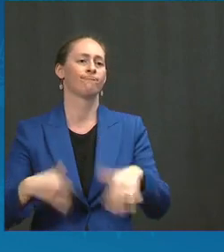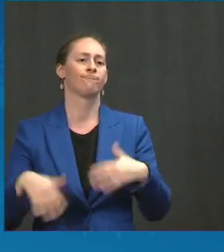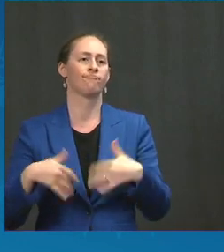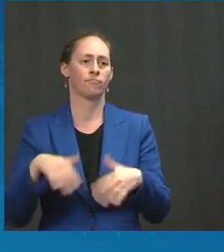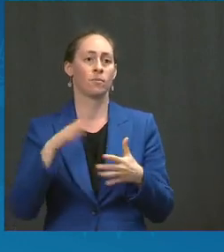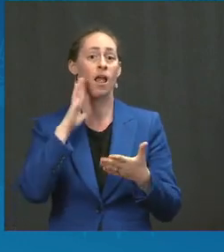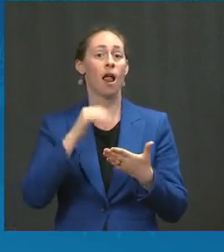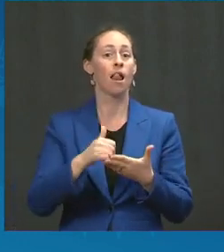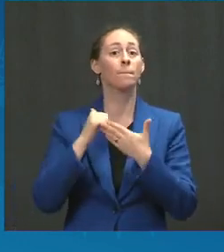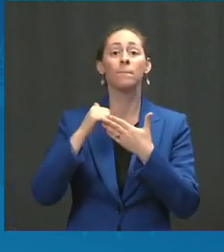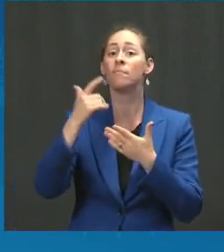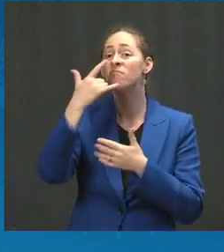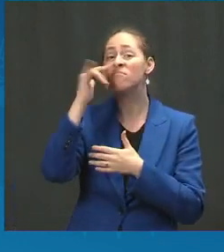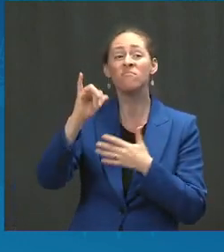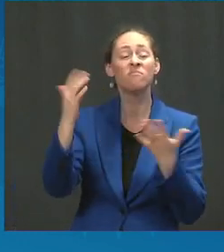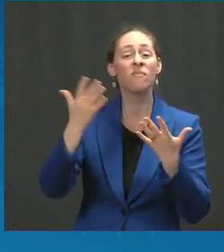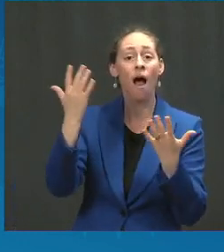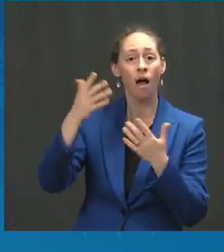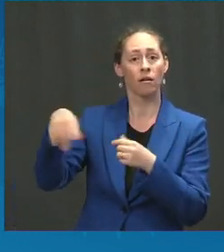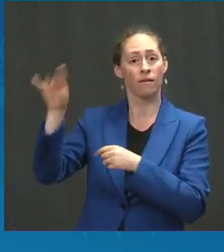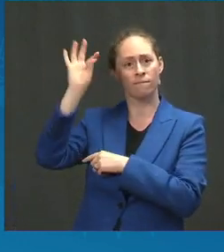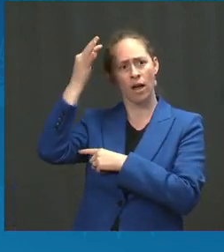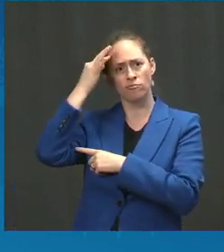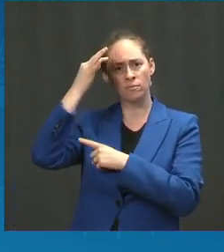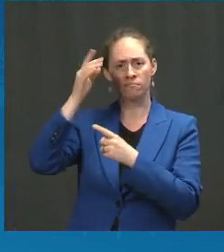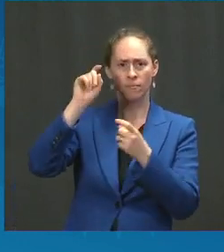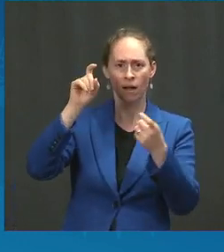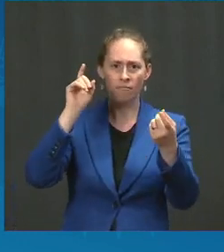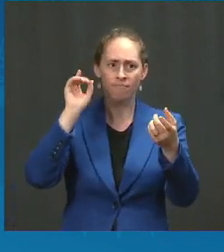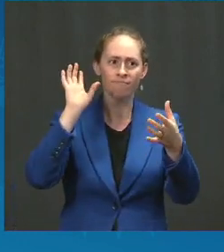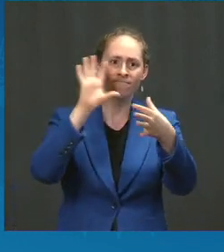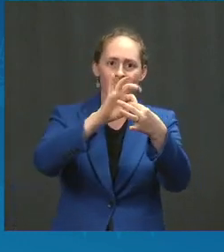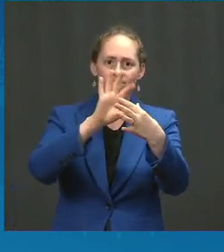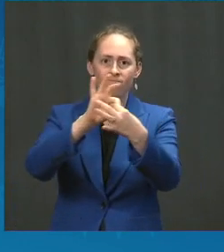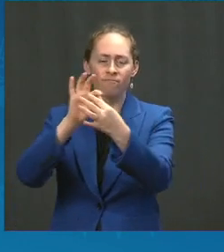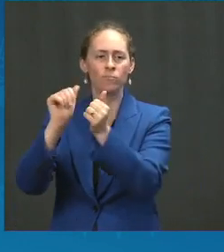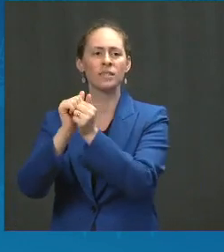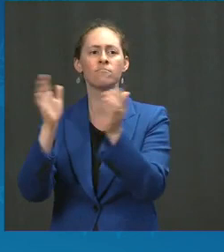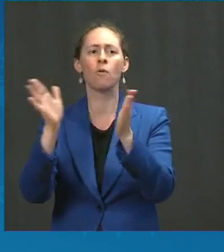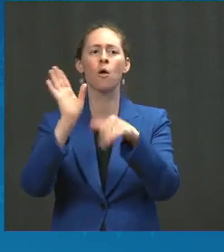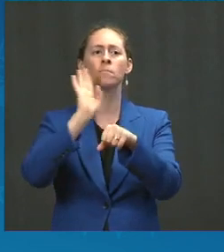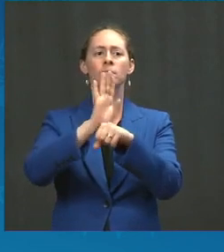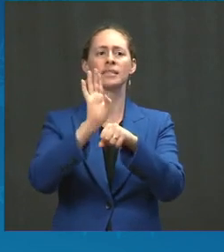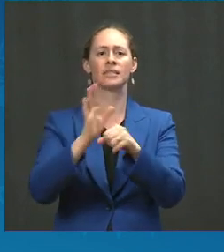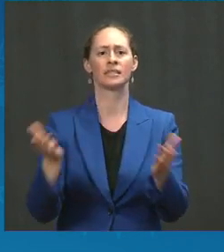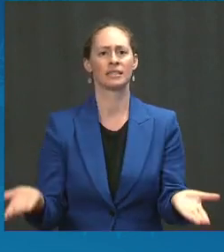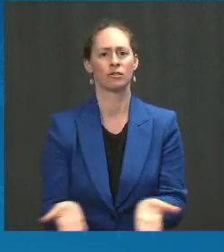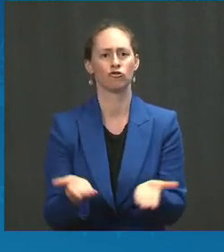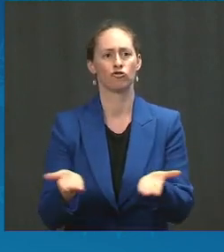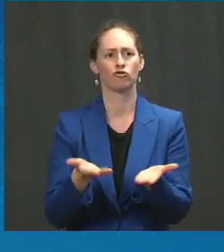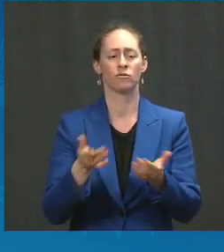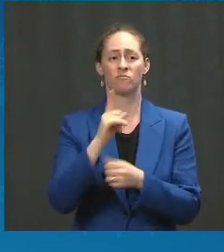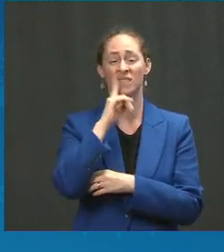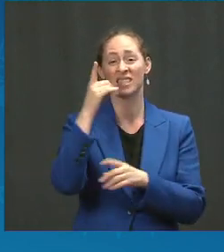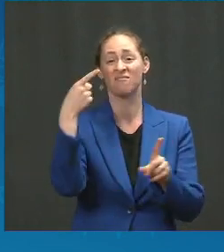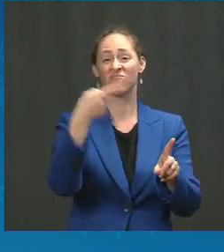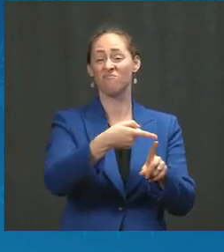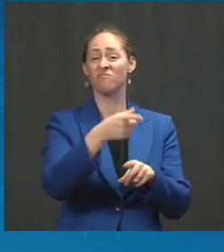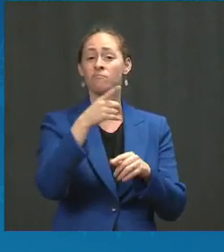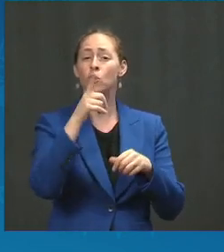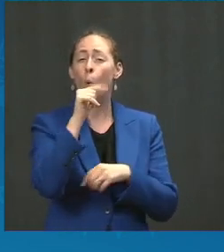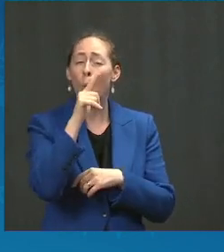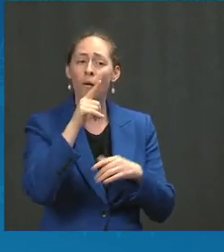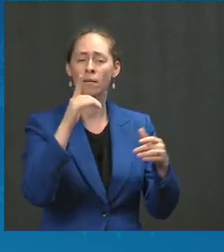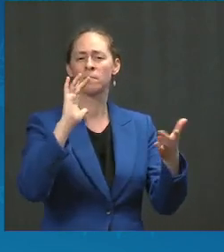financing and business development support at the SBA. Small businesses are at the forefront of the Biden-Harris administration's Build Back